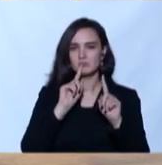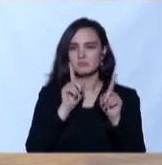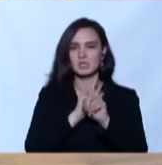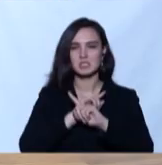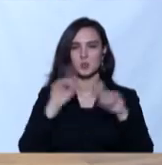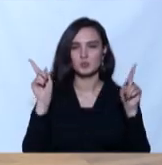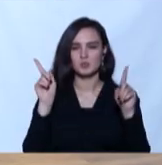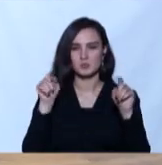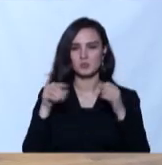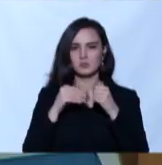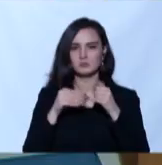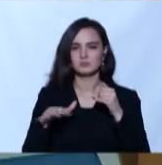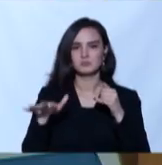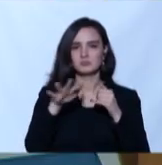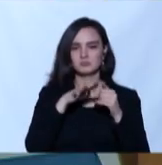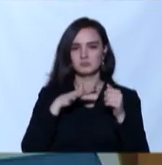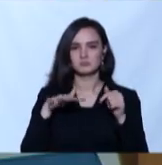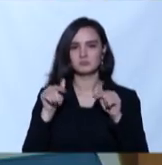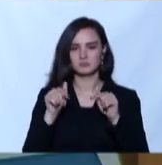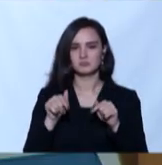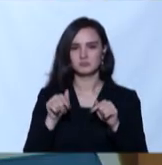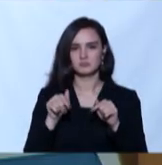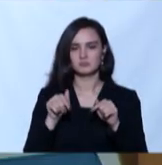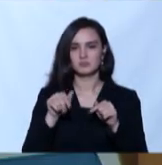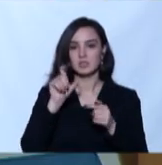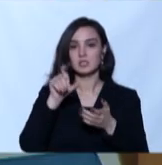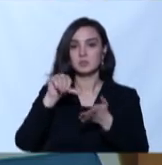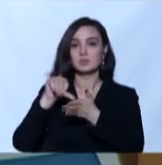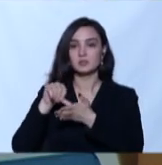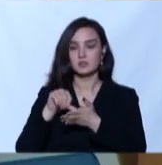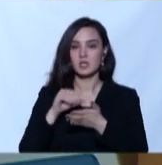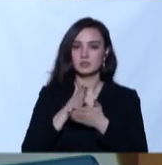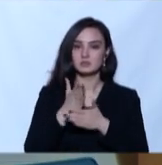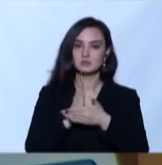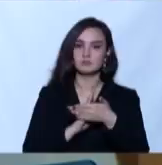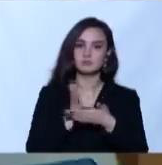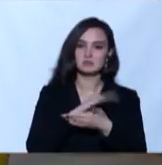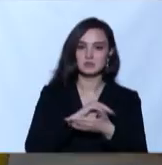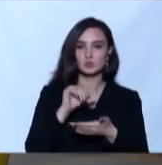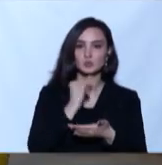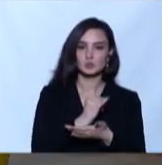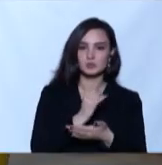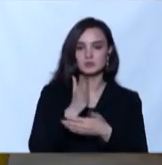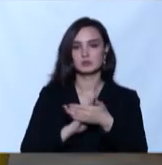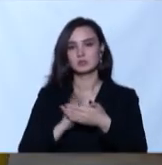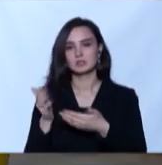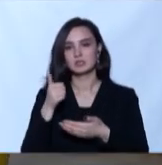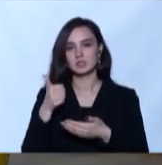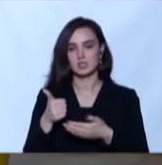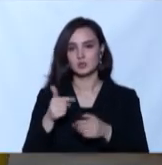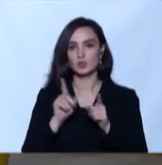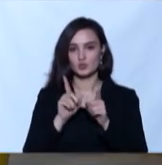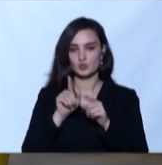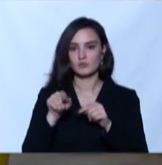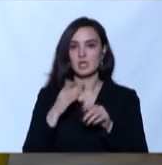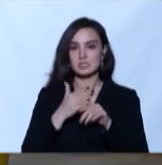land ruled by royalty, and the characters are either good or evil. A fairy tale is also a kind